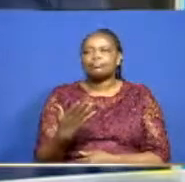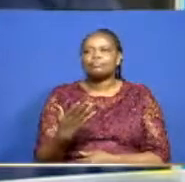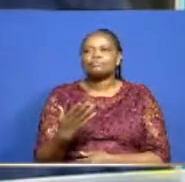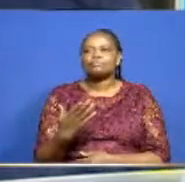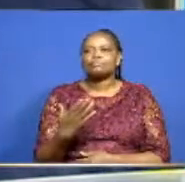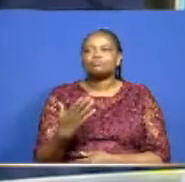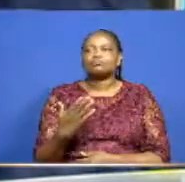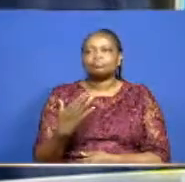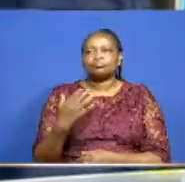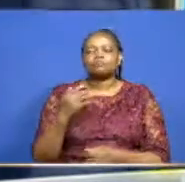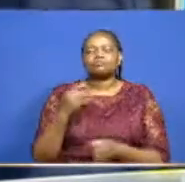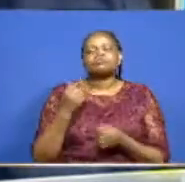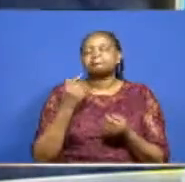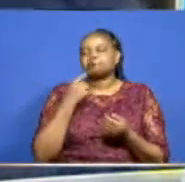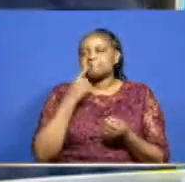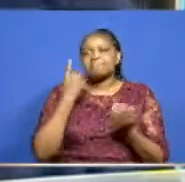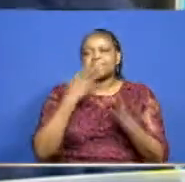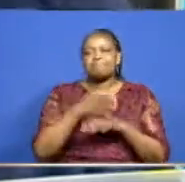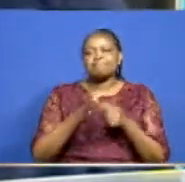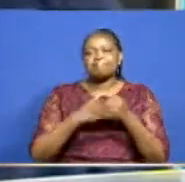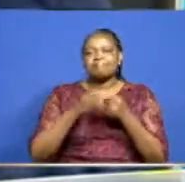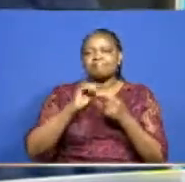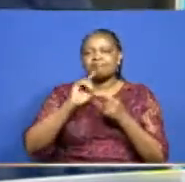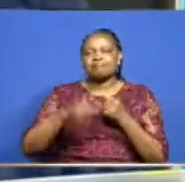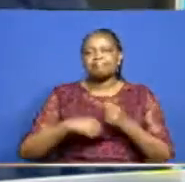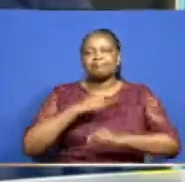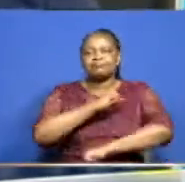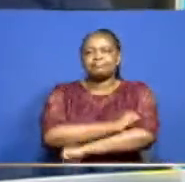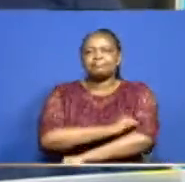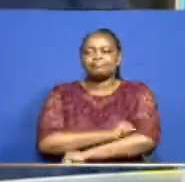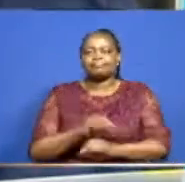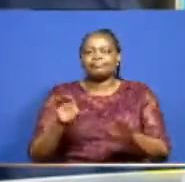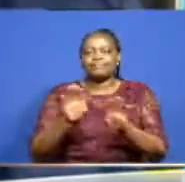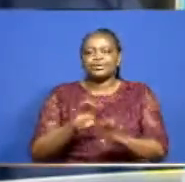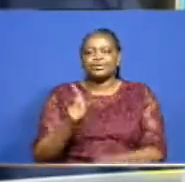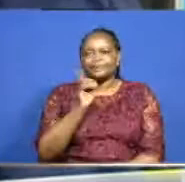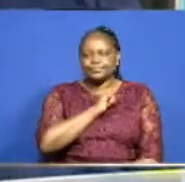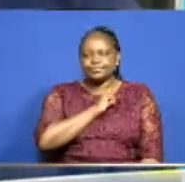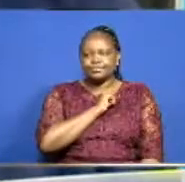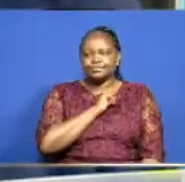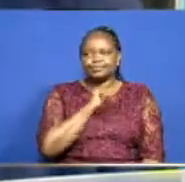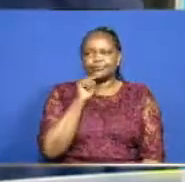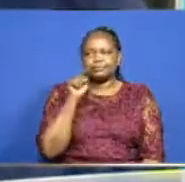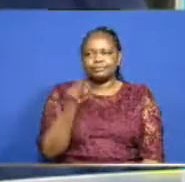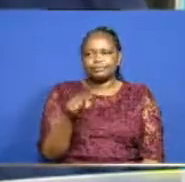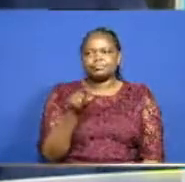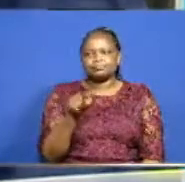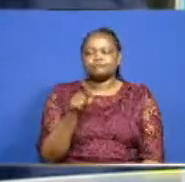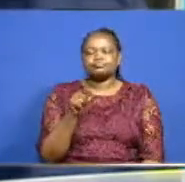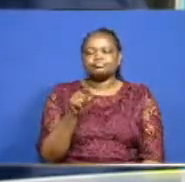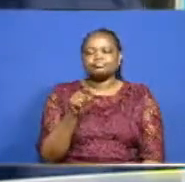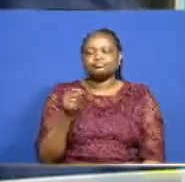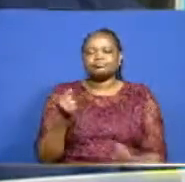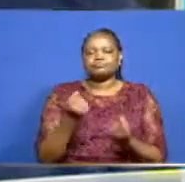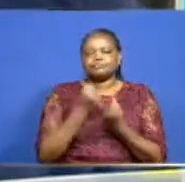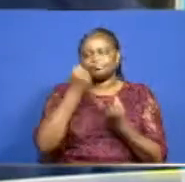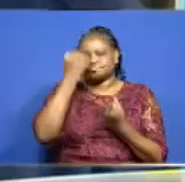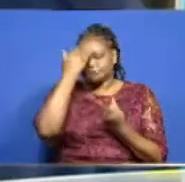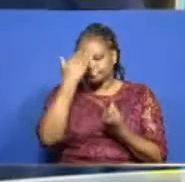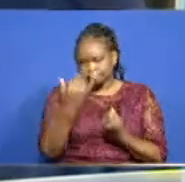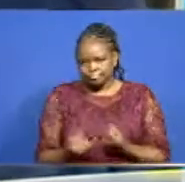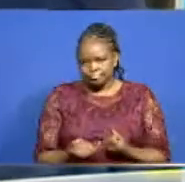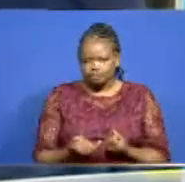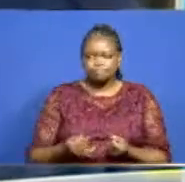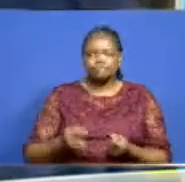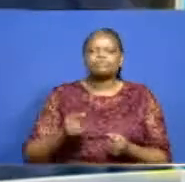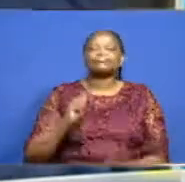particular time is that over 90,000 schools were closed, and this was something that was done following the presidential directive, which was issued in the